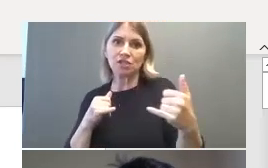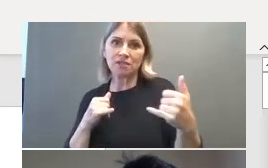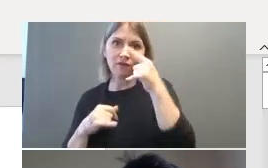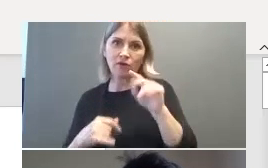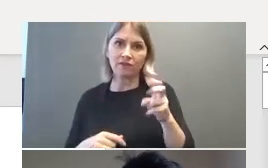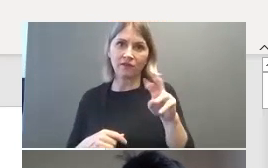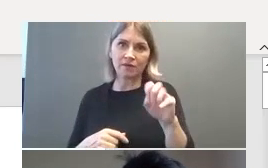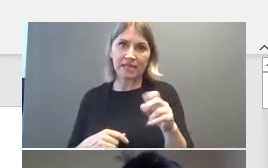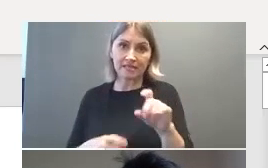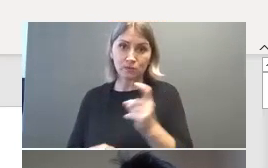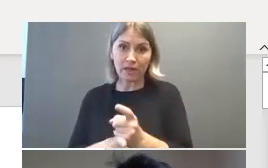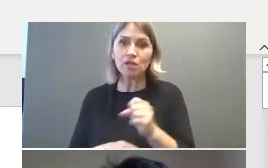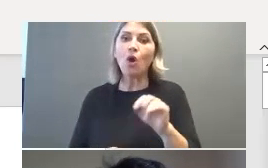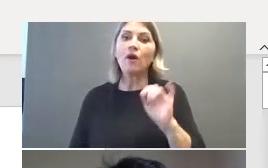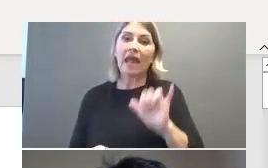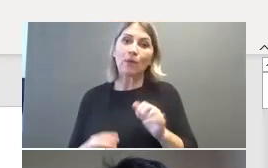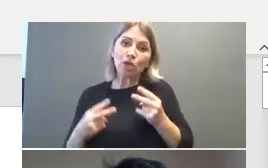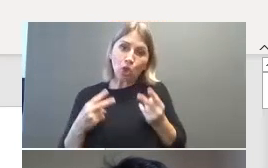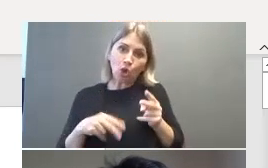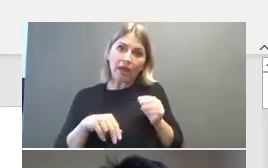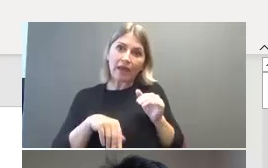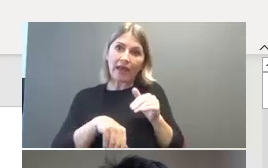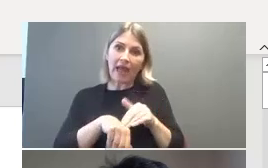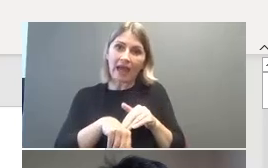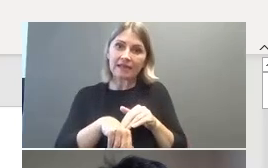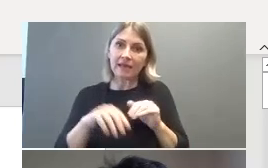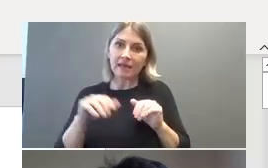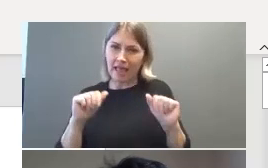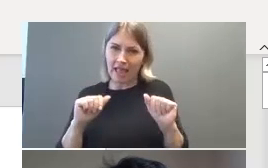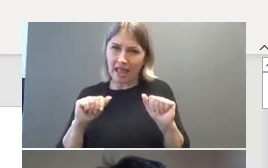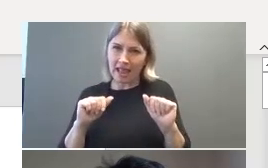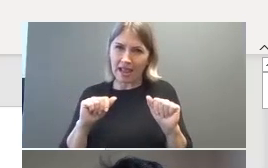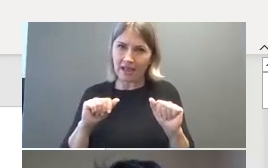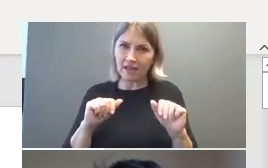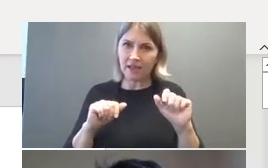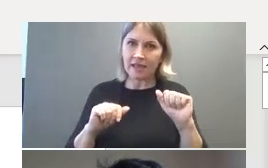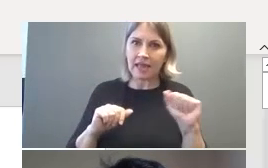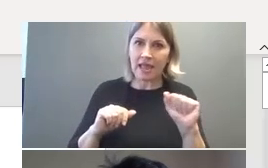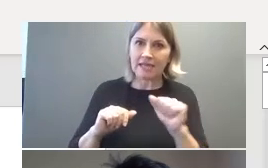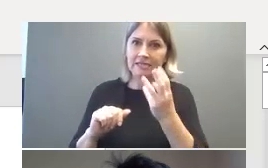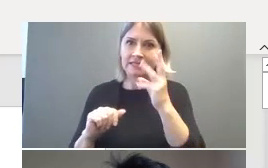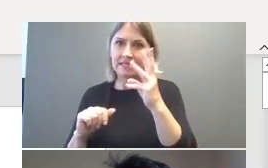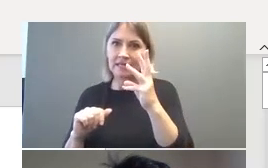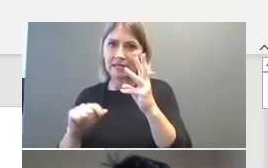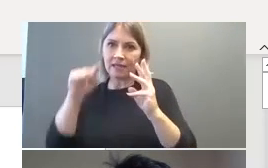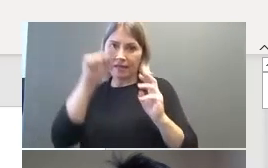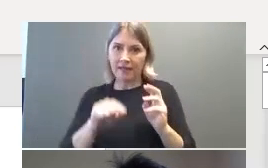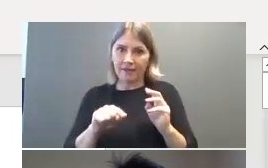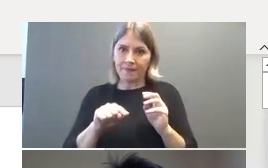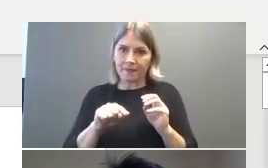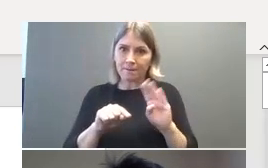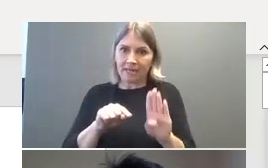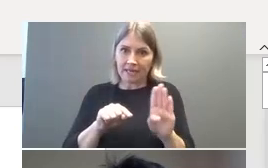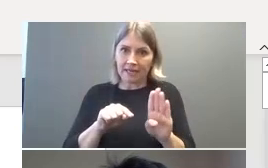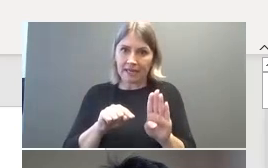plus E, right? So then we look at, so after A, we have post visit of A as 16. Then it looks at node B that